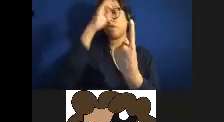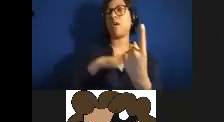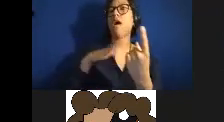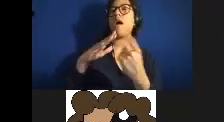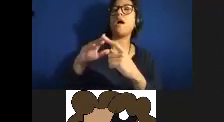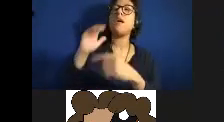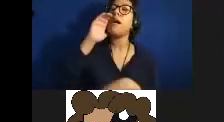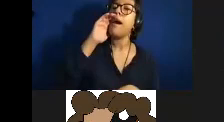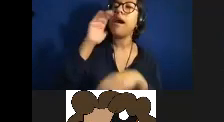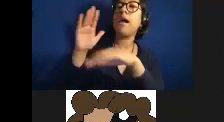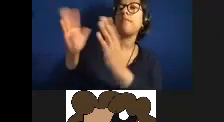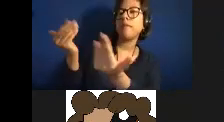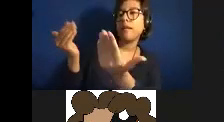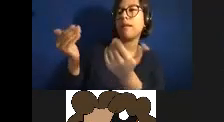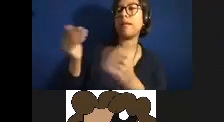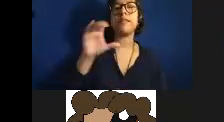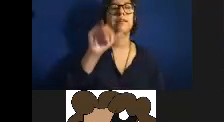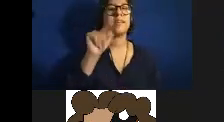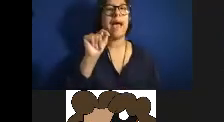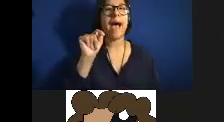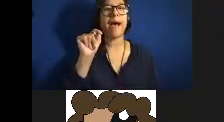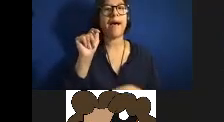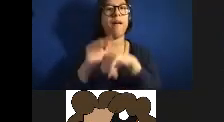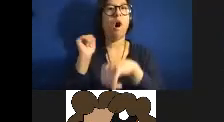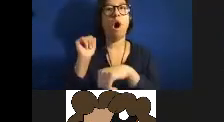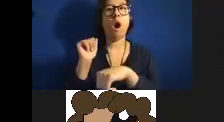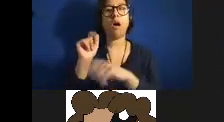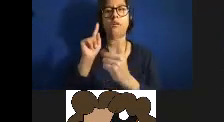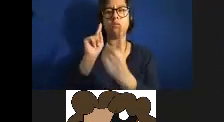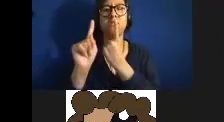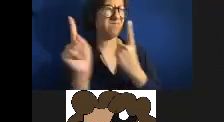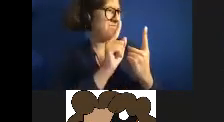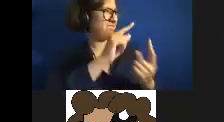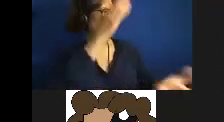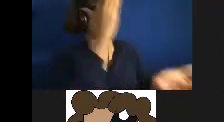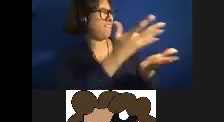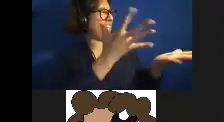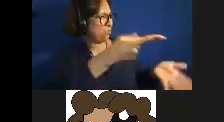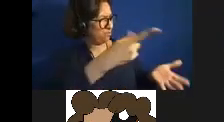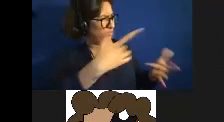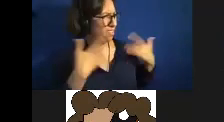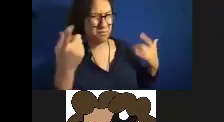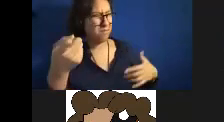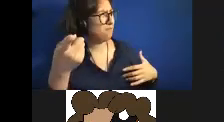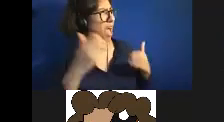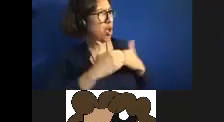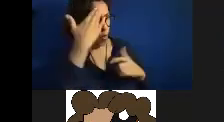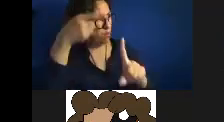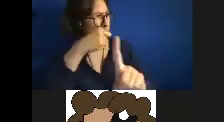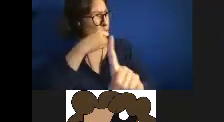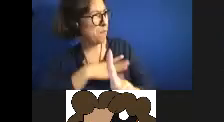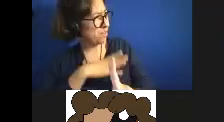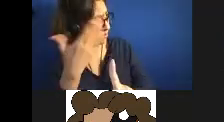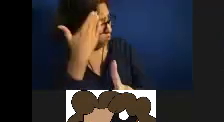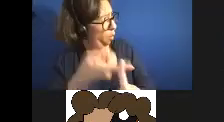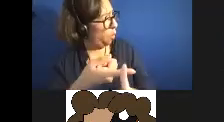femme-identified person on the street, right? Like, you stop it immediately, right? Like, okay, time out. Whoa, how do you know that's what she wanted you